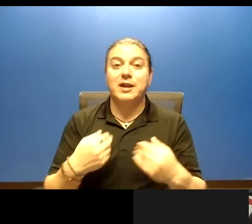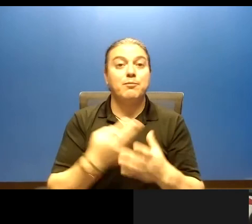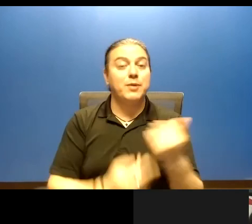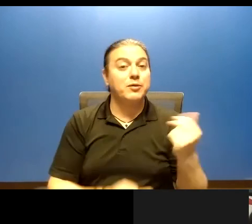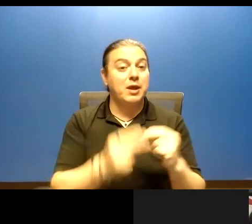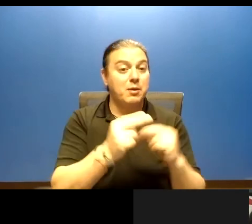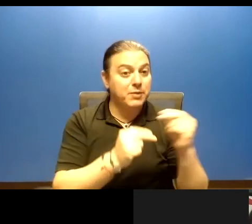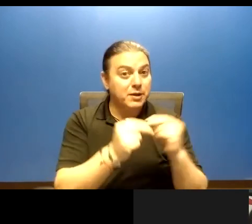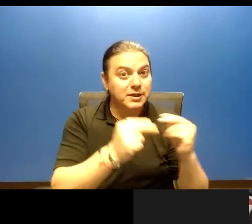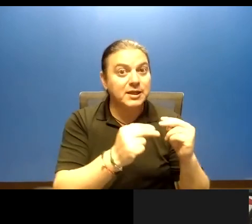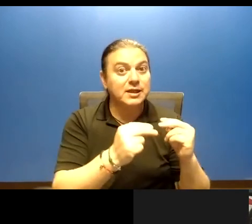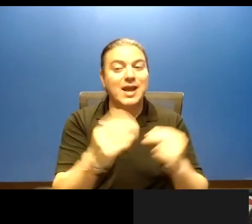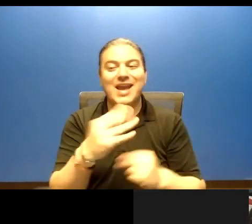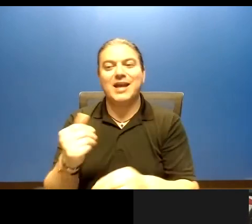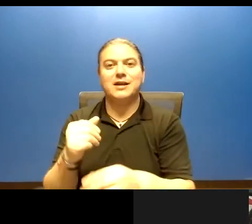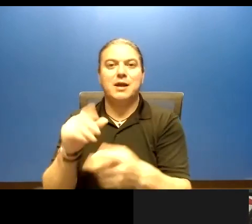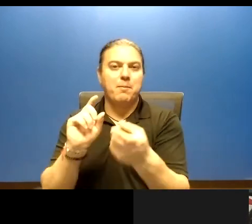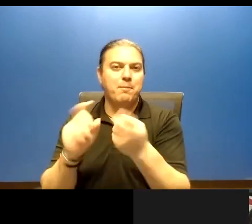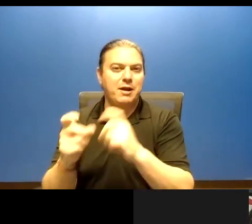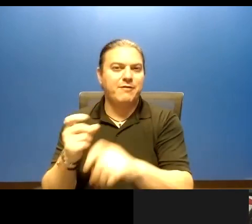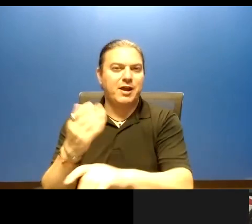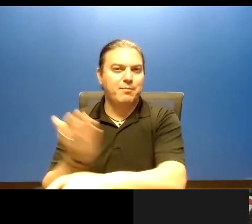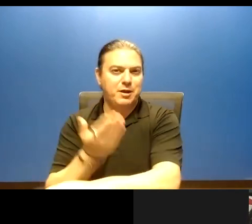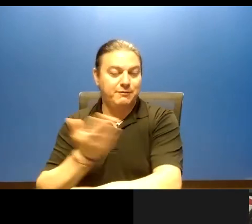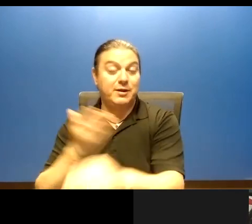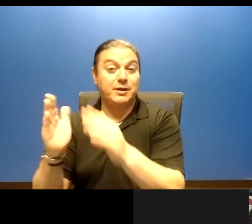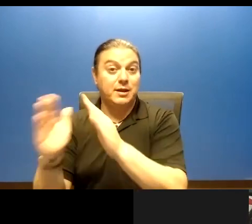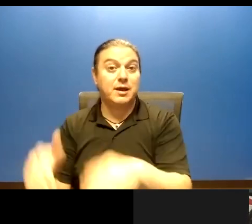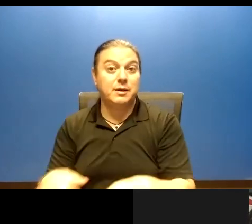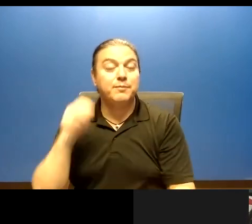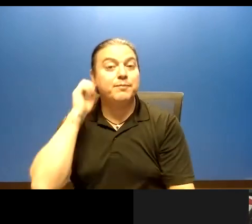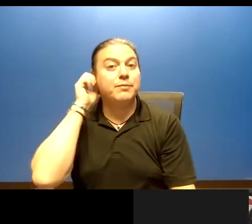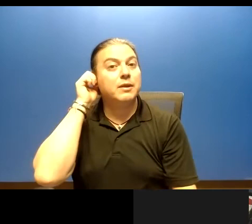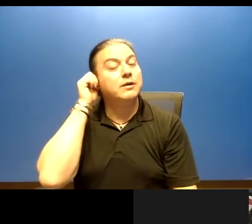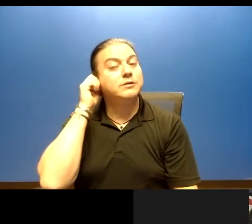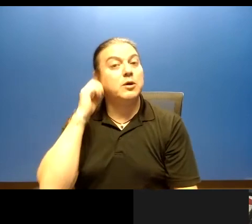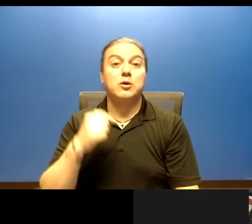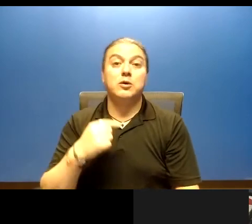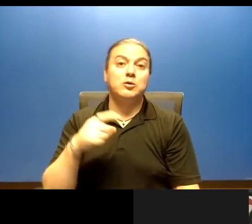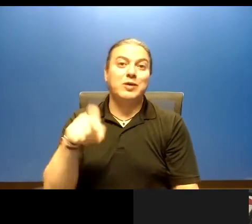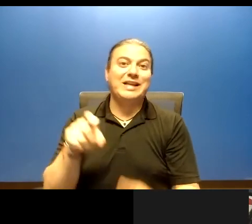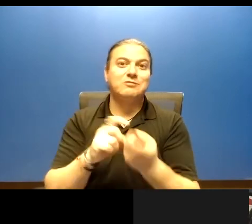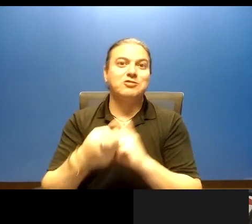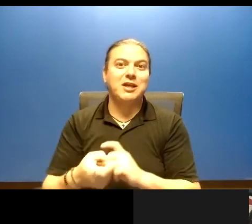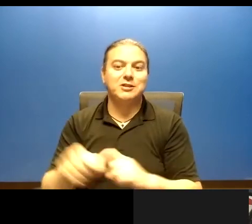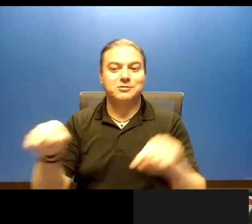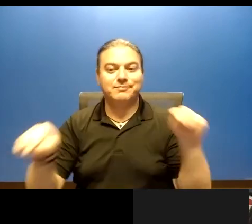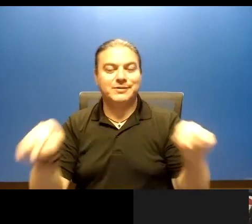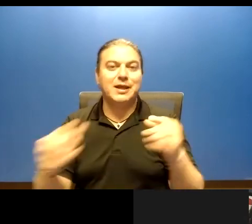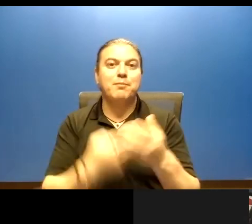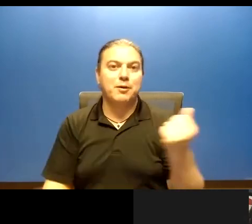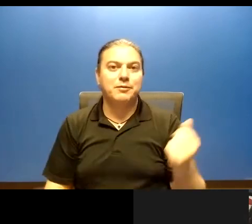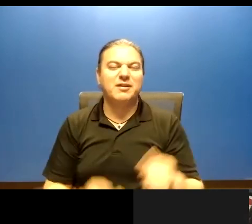in modifying an existing home. And we need change on both ends. And I think education is the biggest component